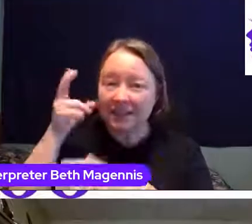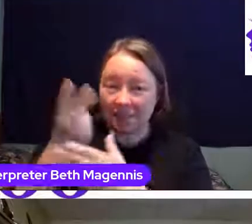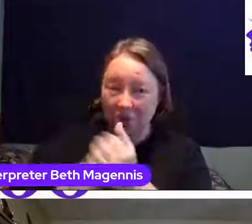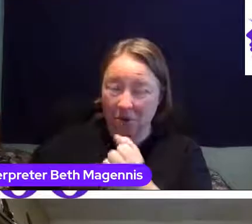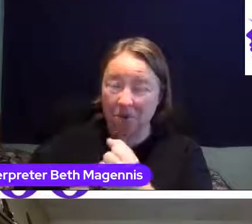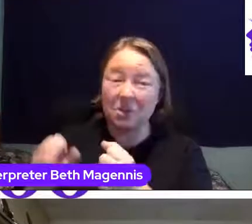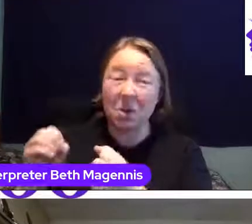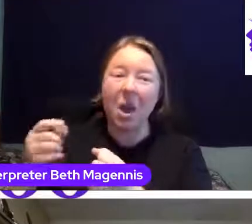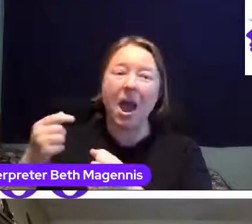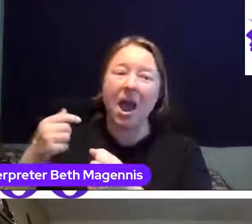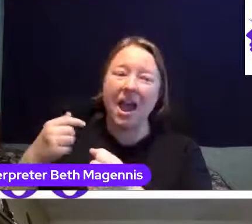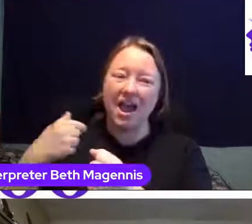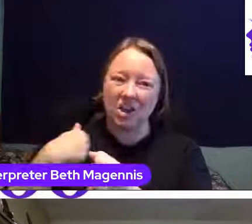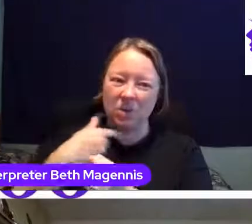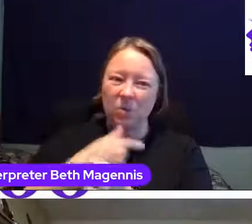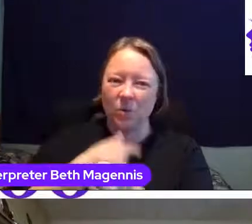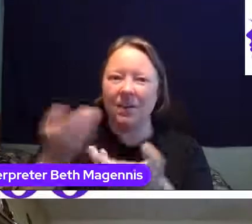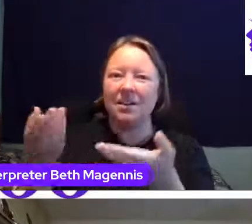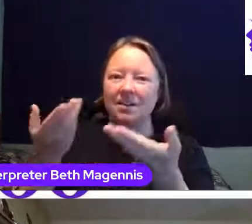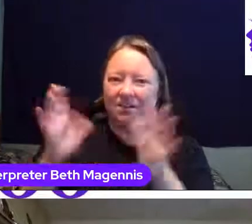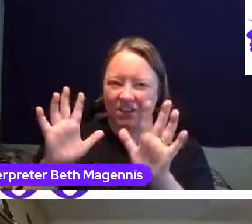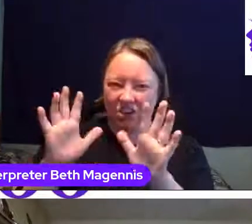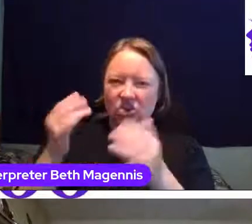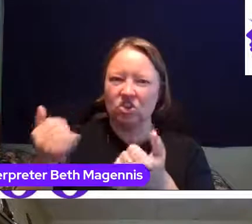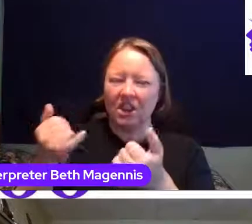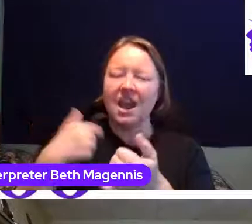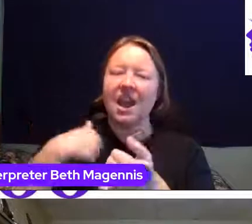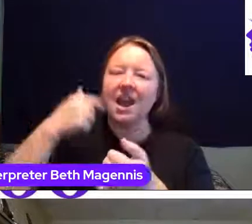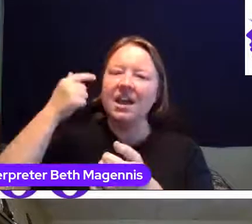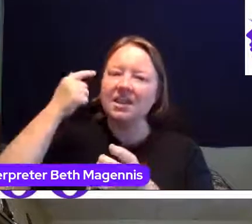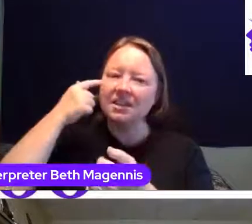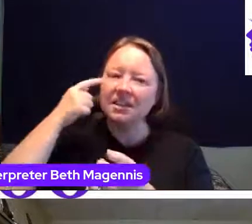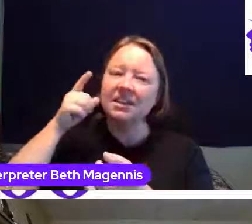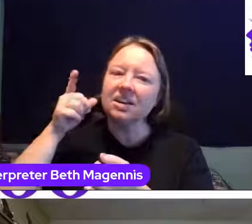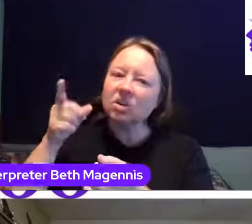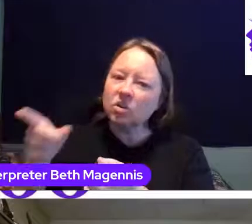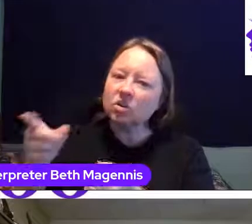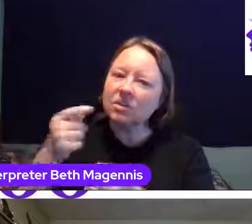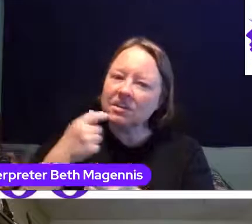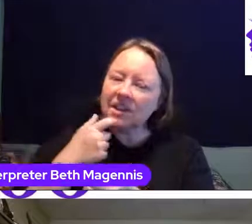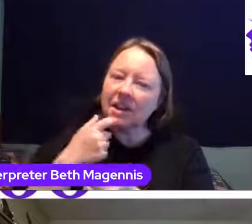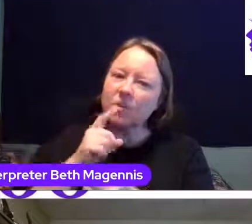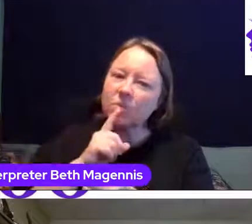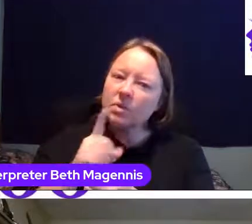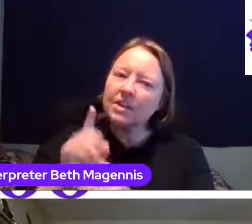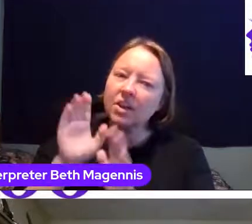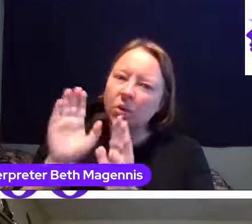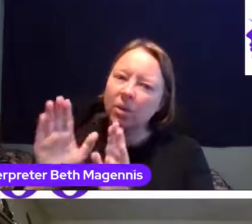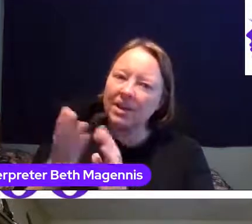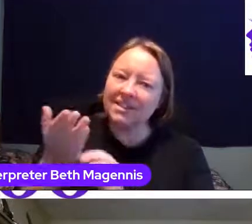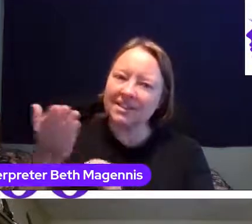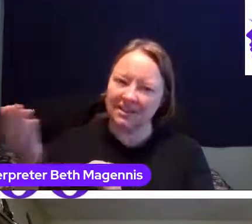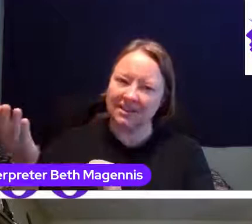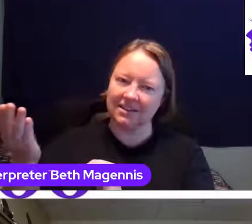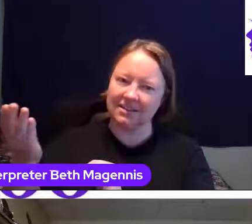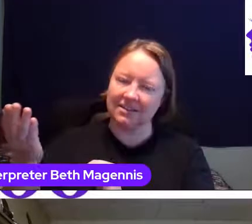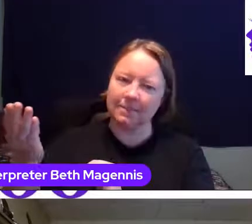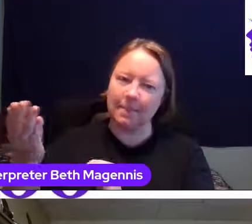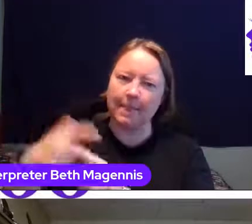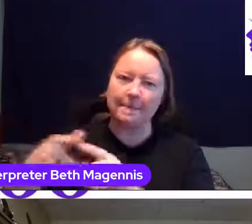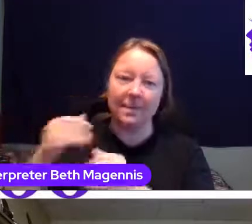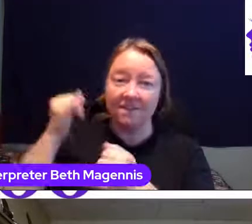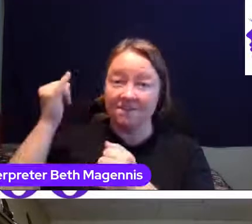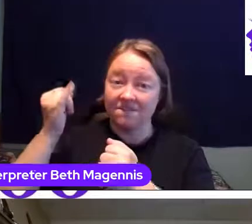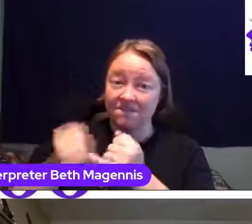so, as we do come to a close, I think that you said some really great things, but the